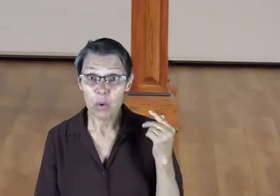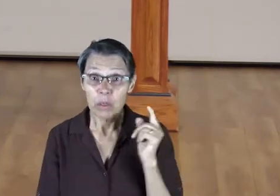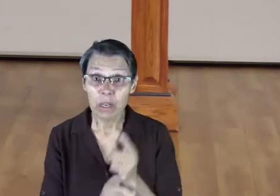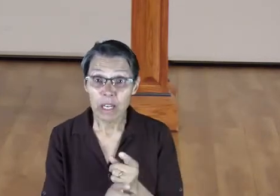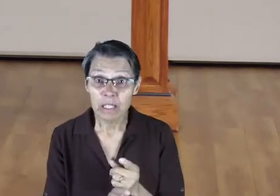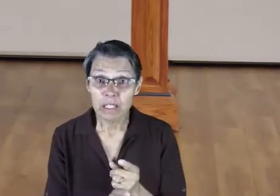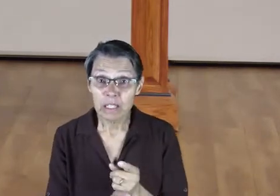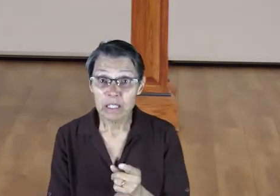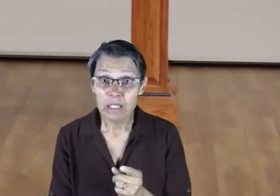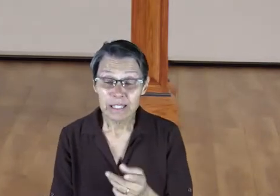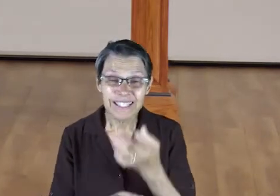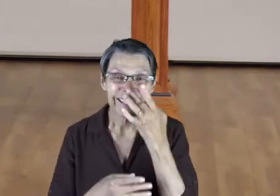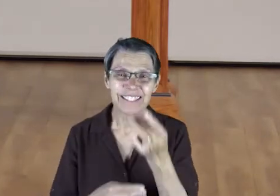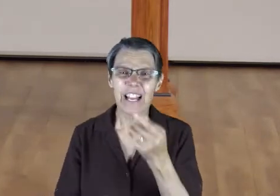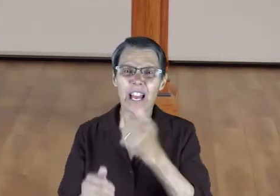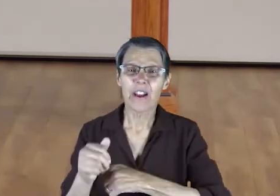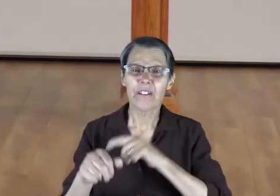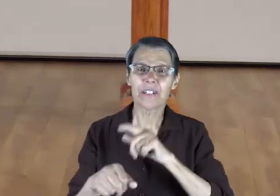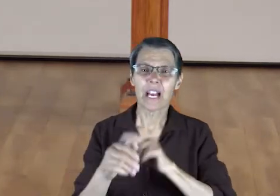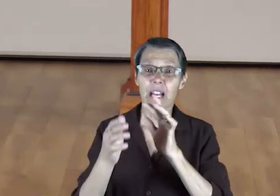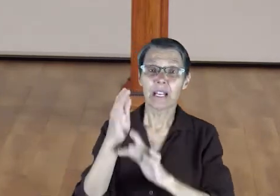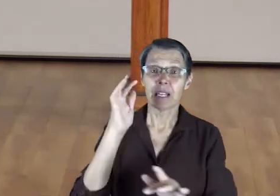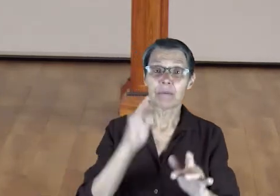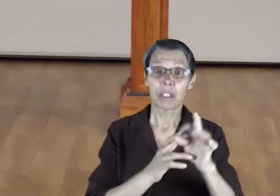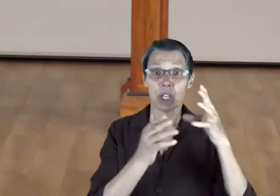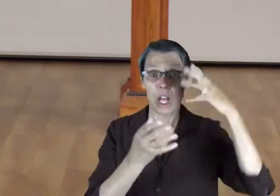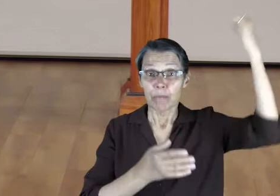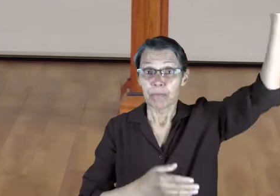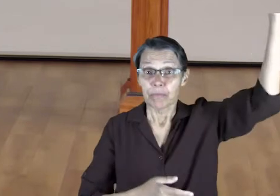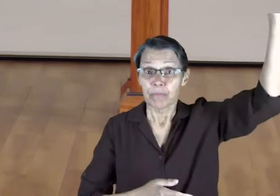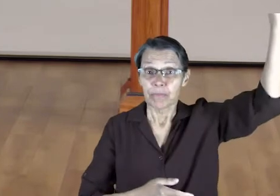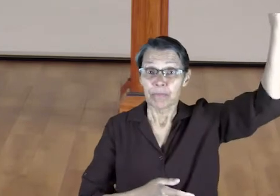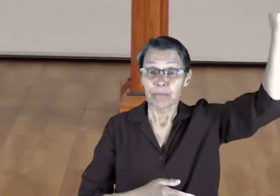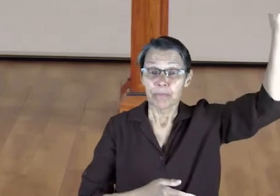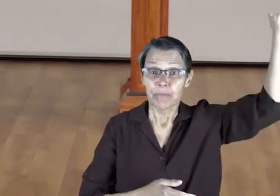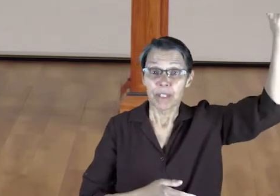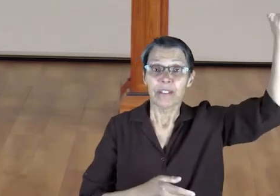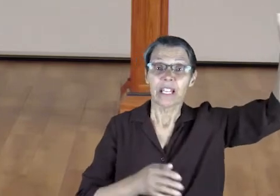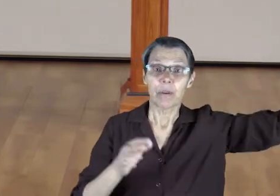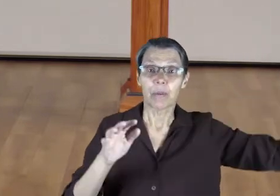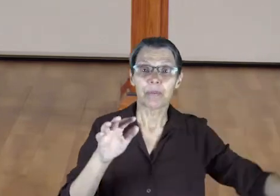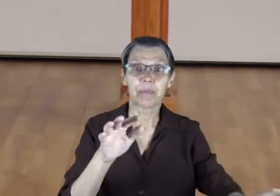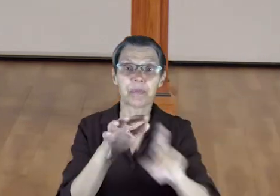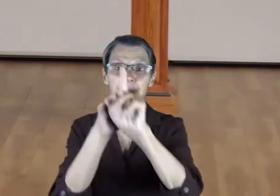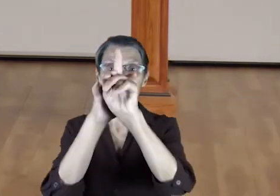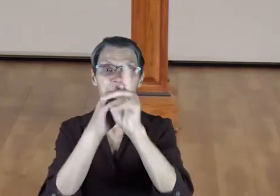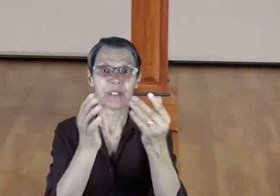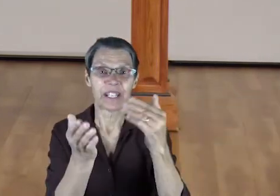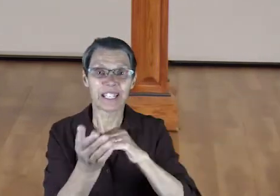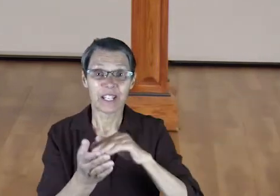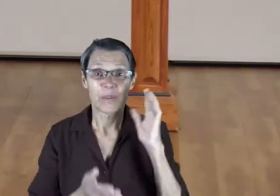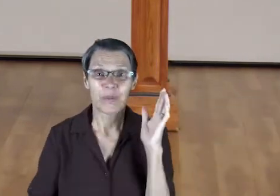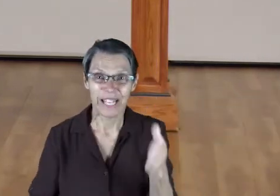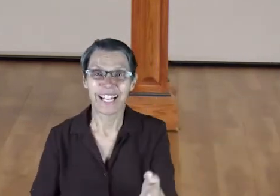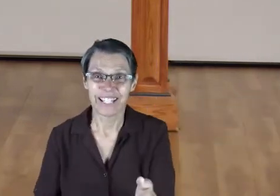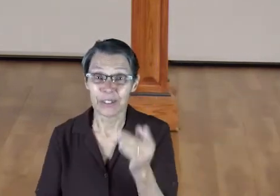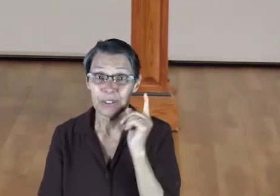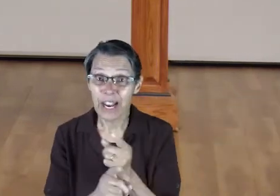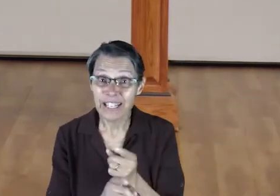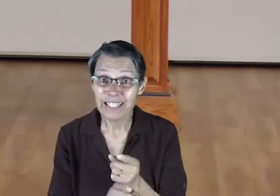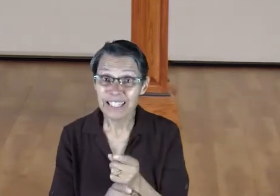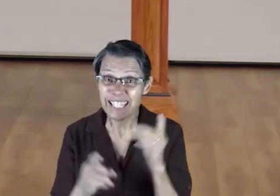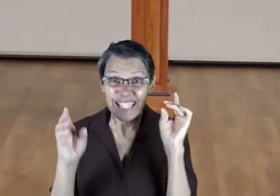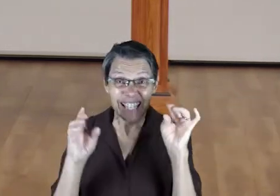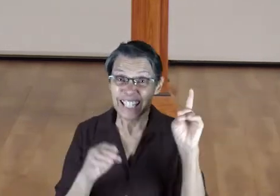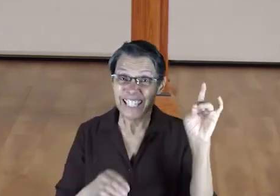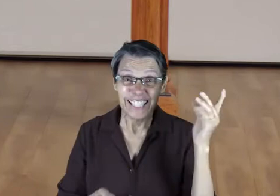their sight. The interesting thing is every time he disappeared in these resurrection appearances, he reappeared.